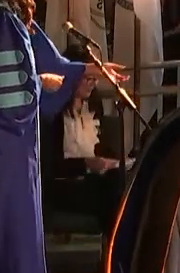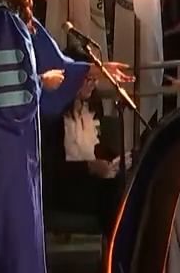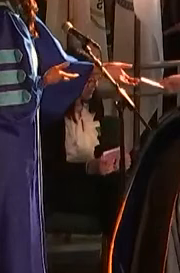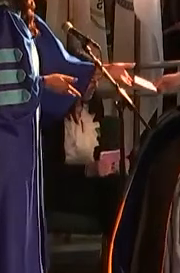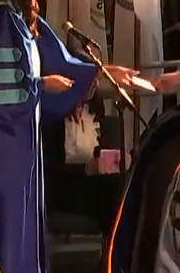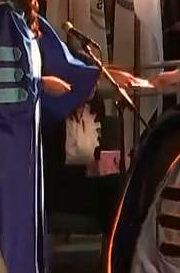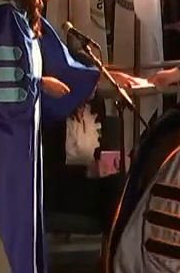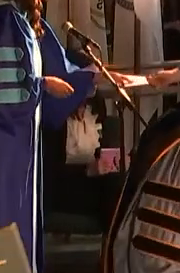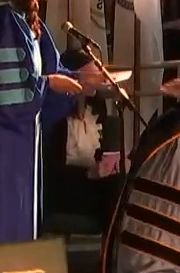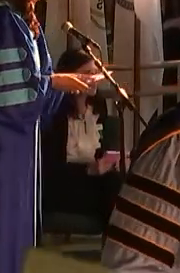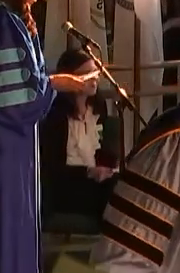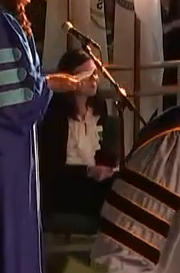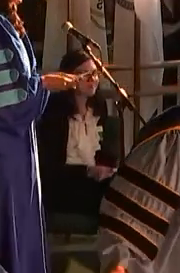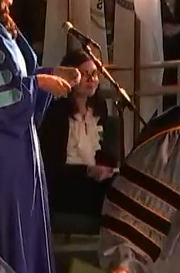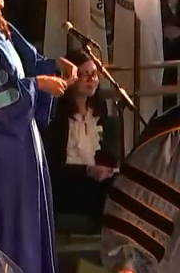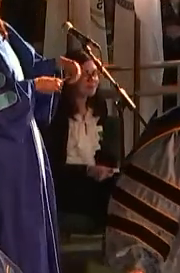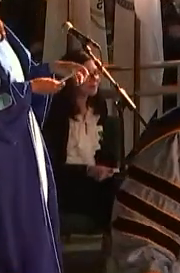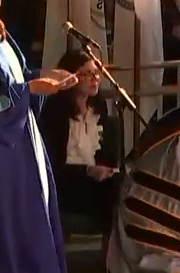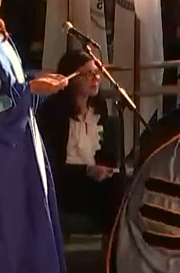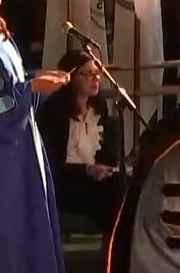cum laude.